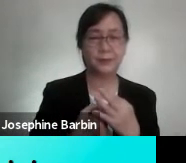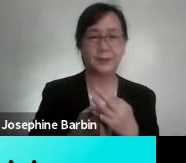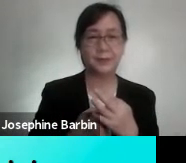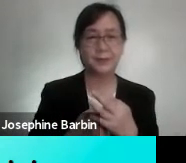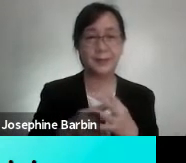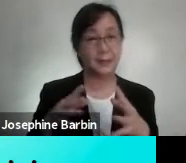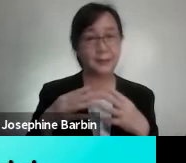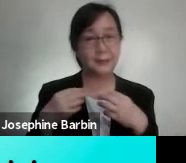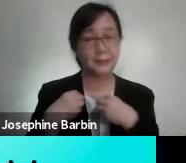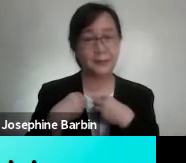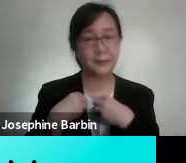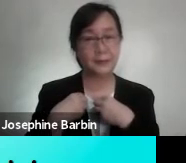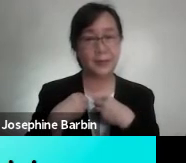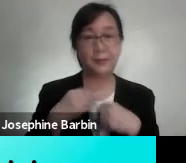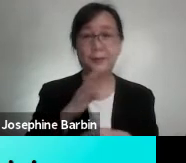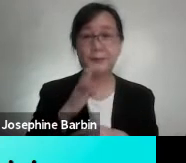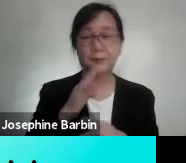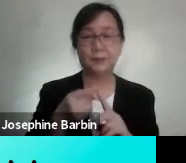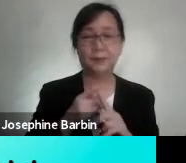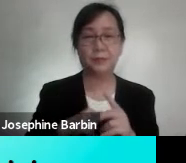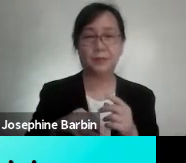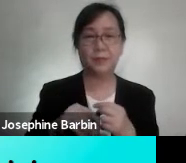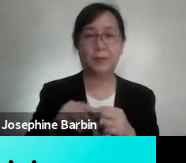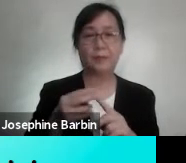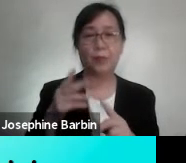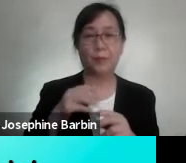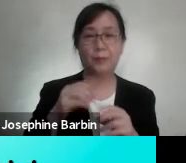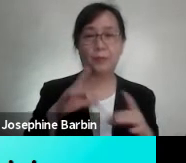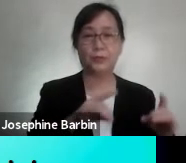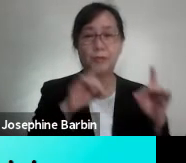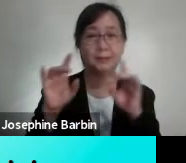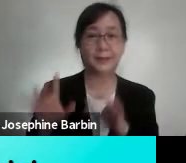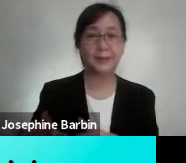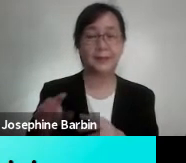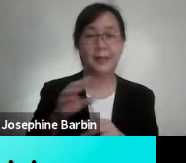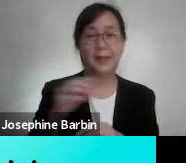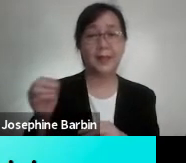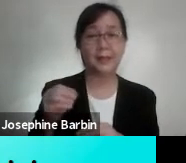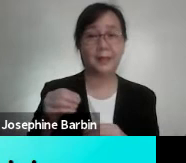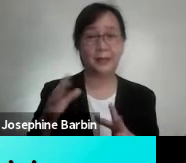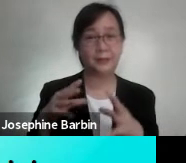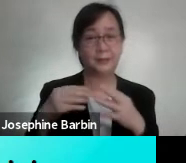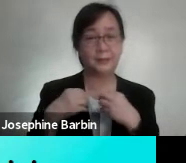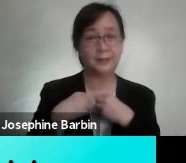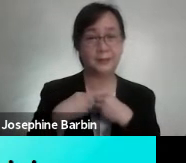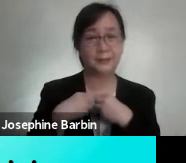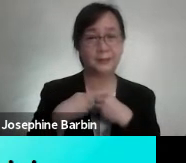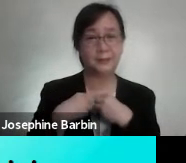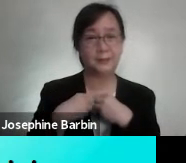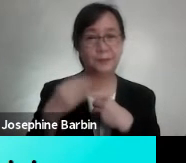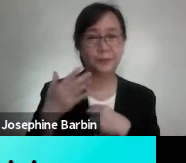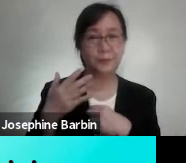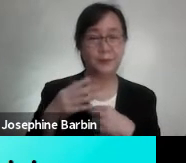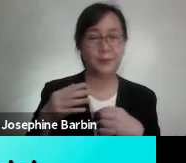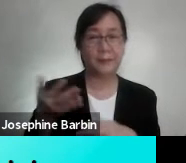I am speaking to you from Gadigal land in Australia and acknowledge that elders past,